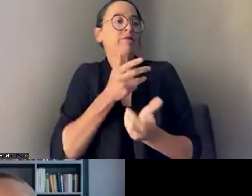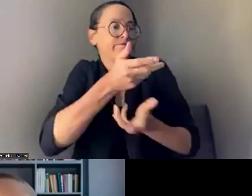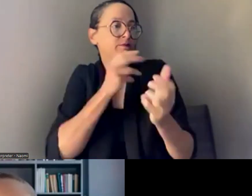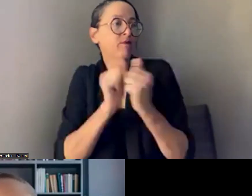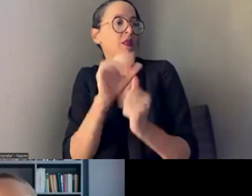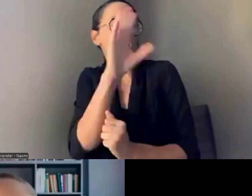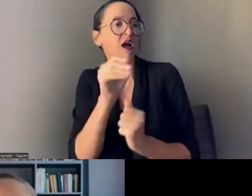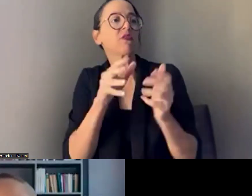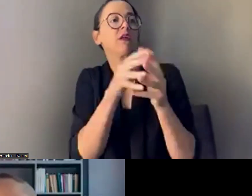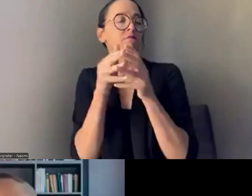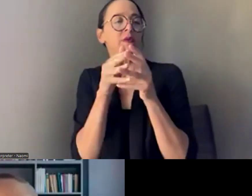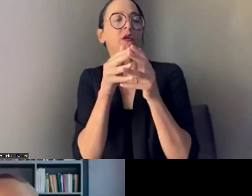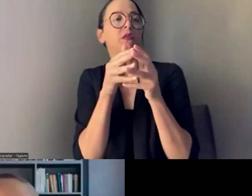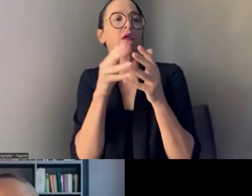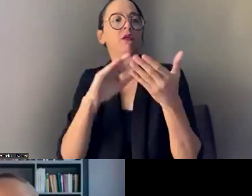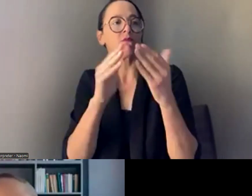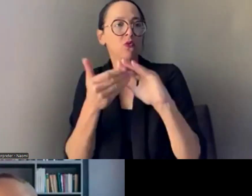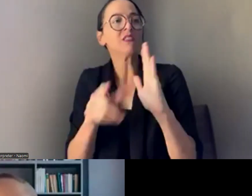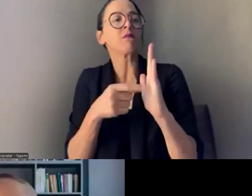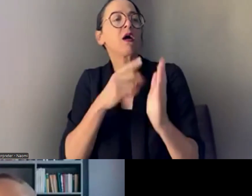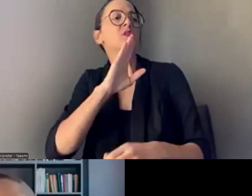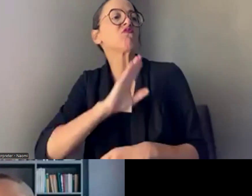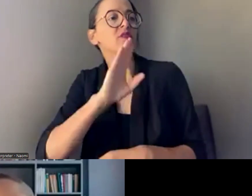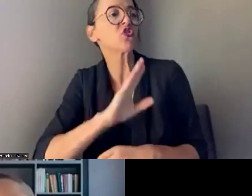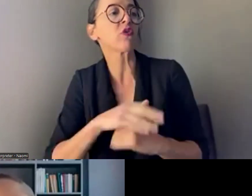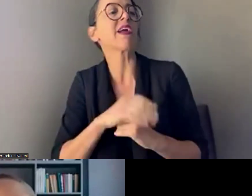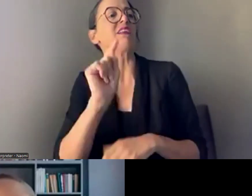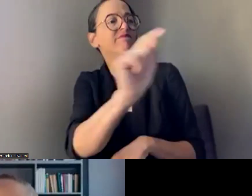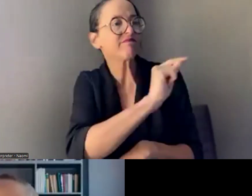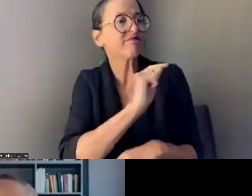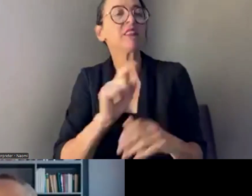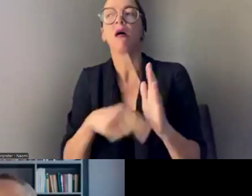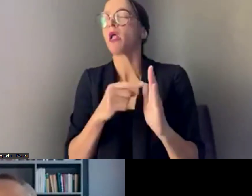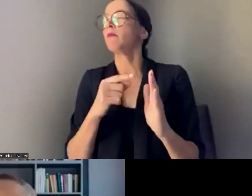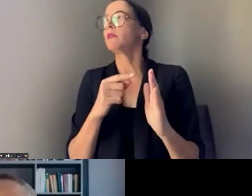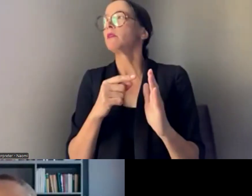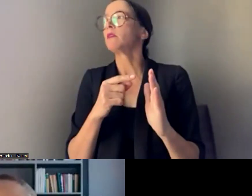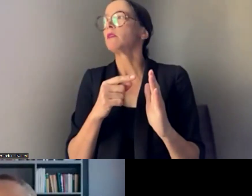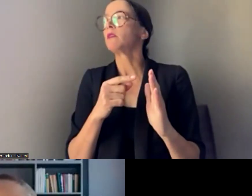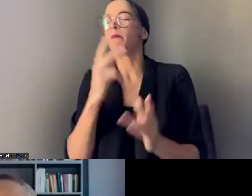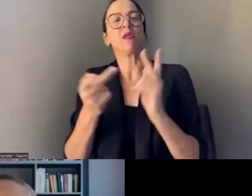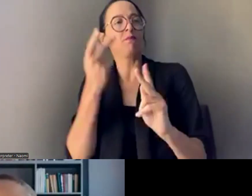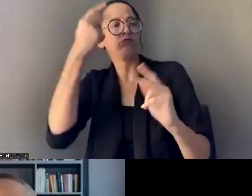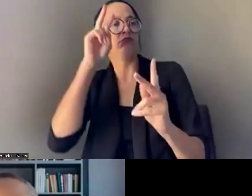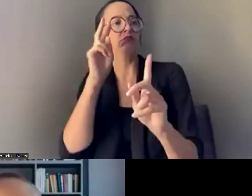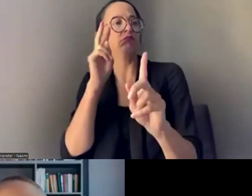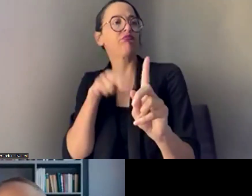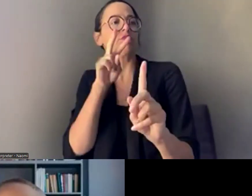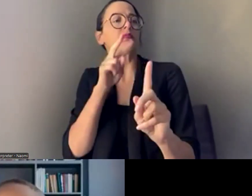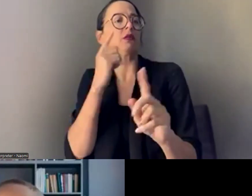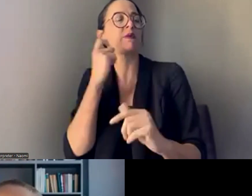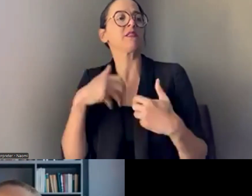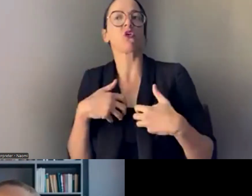might come across as being hostile or yelling, and that's not the case. And so we don't receive services because people